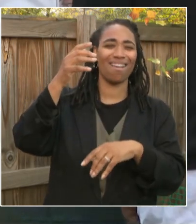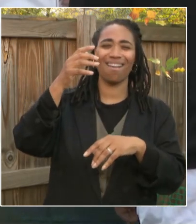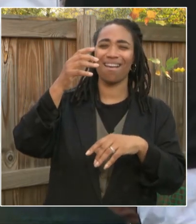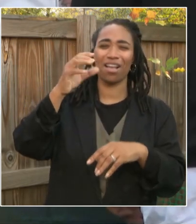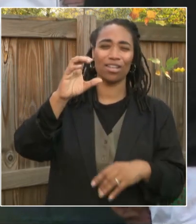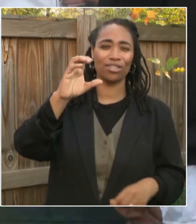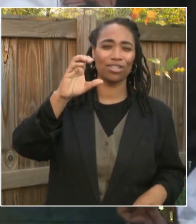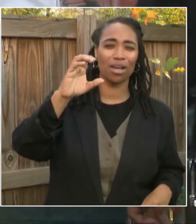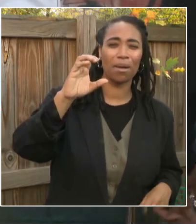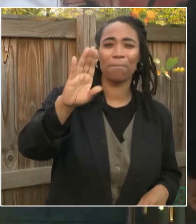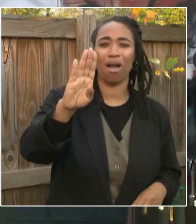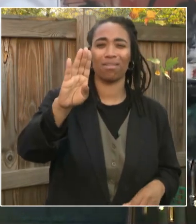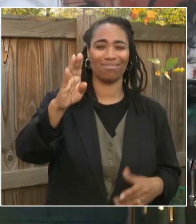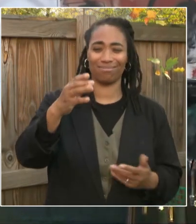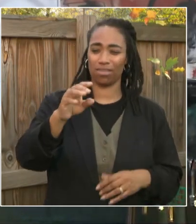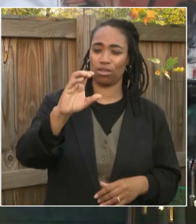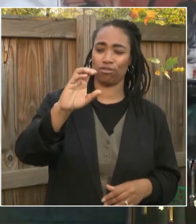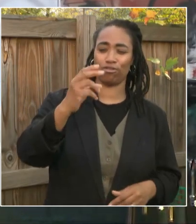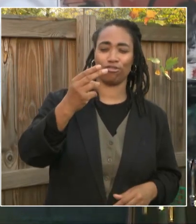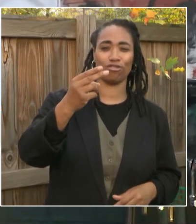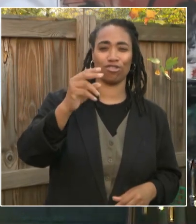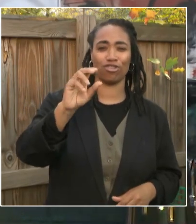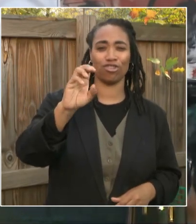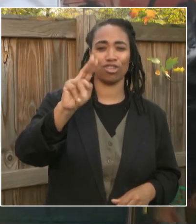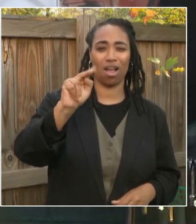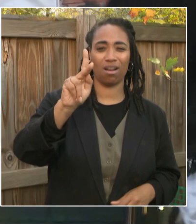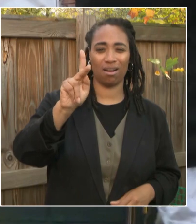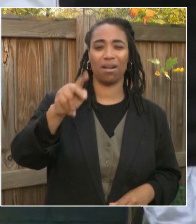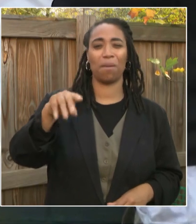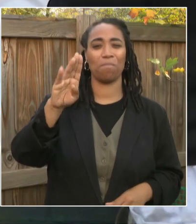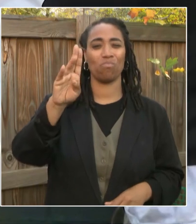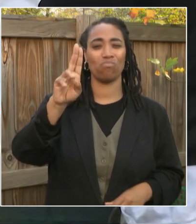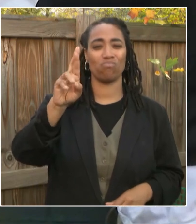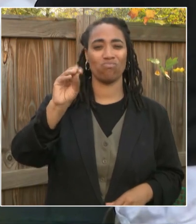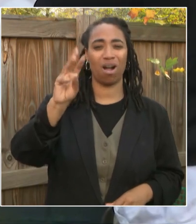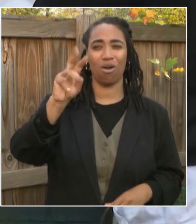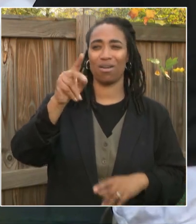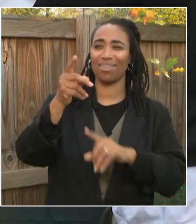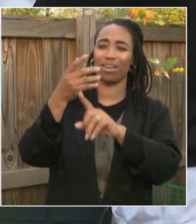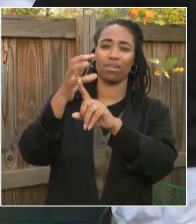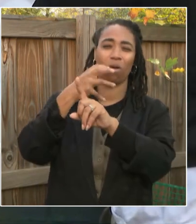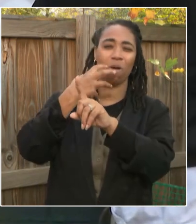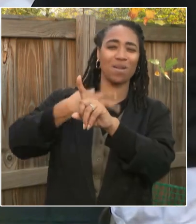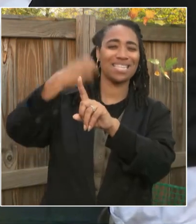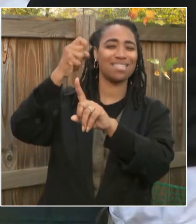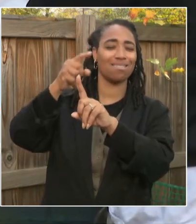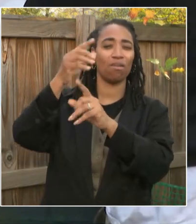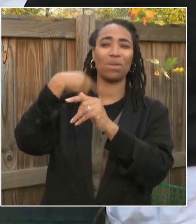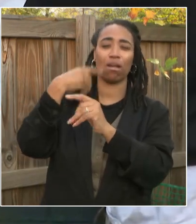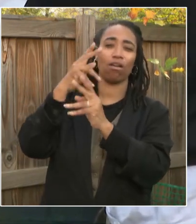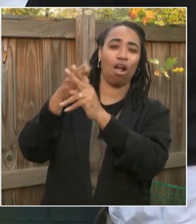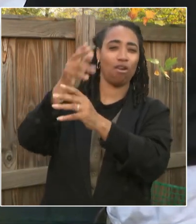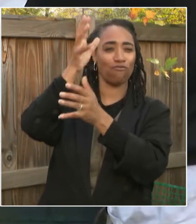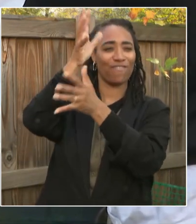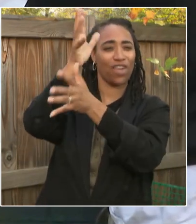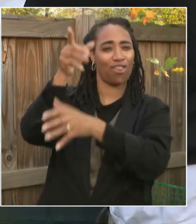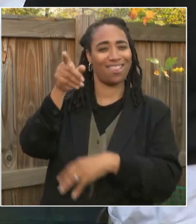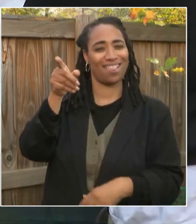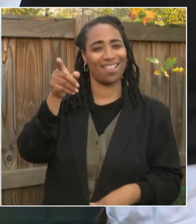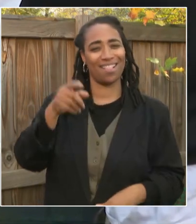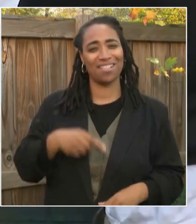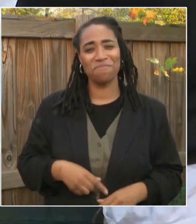supported go-go. Today, we celebrate this new landmark and milestone to preserve the official music of Washington,